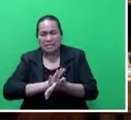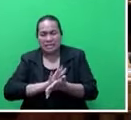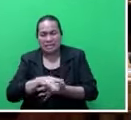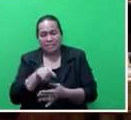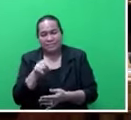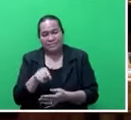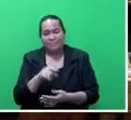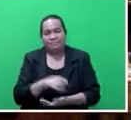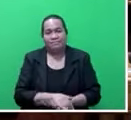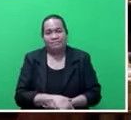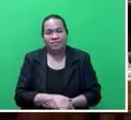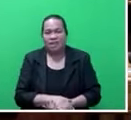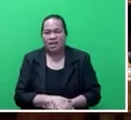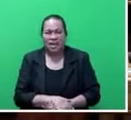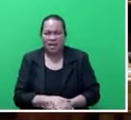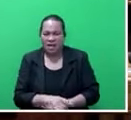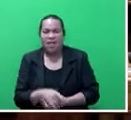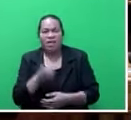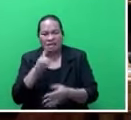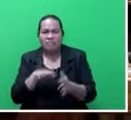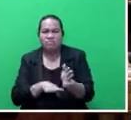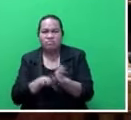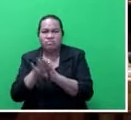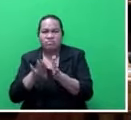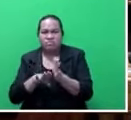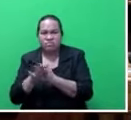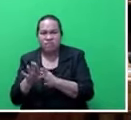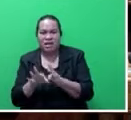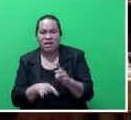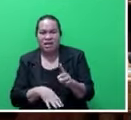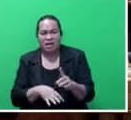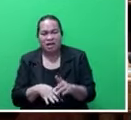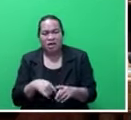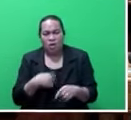That is unprecedented, Honorable Speaker.